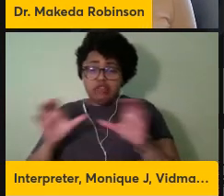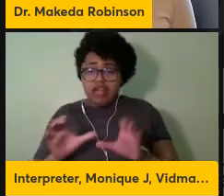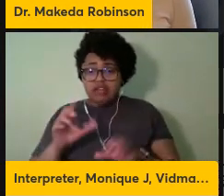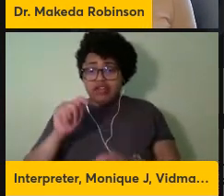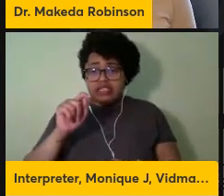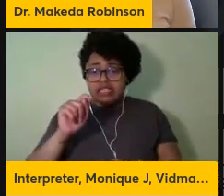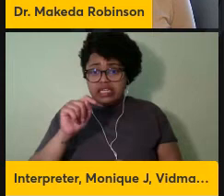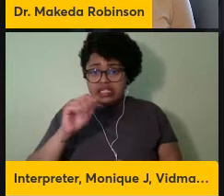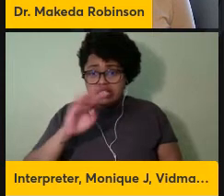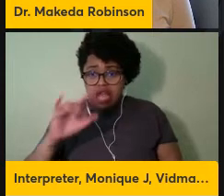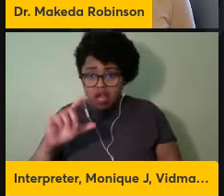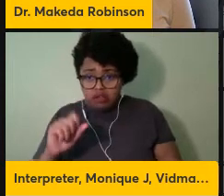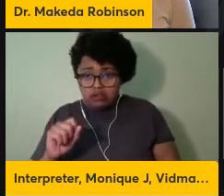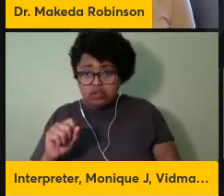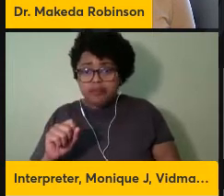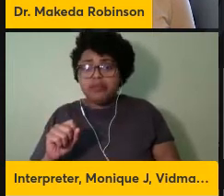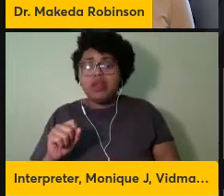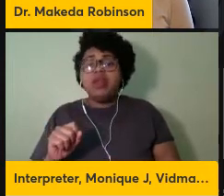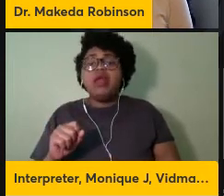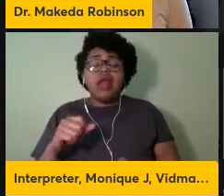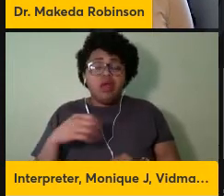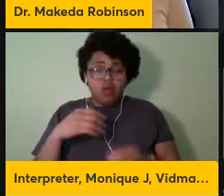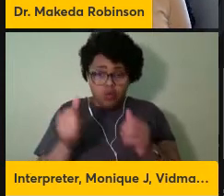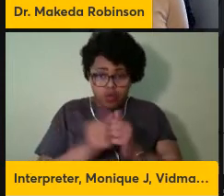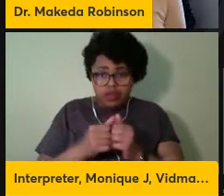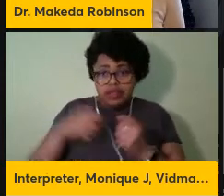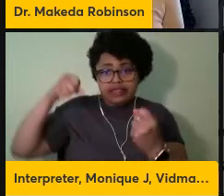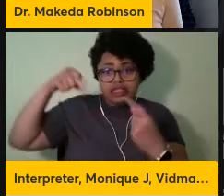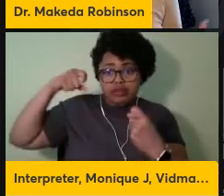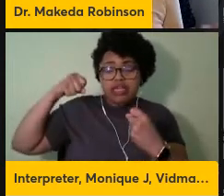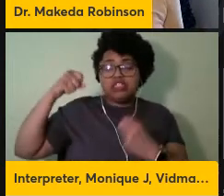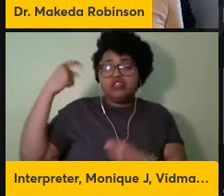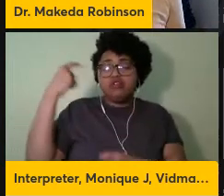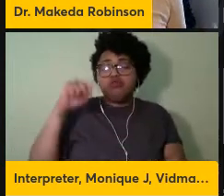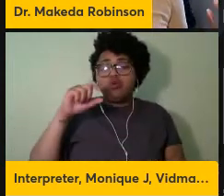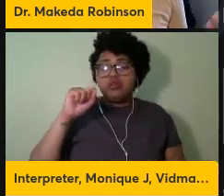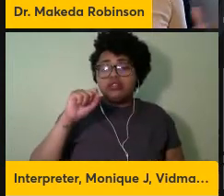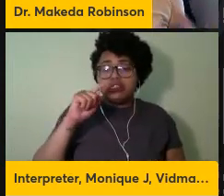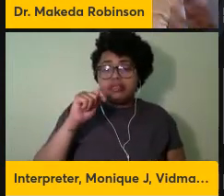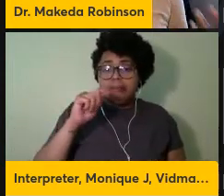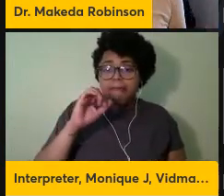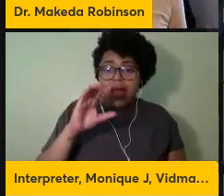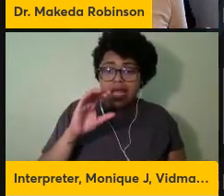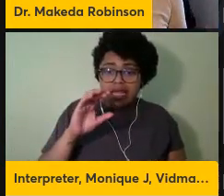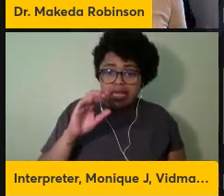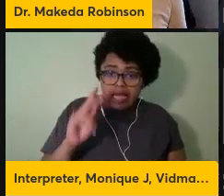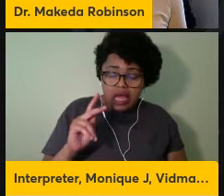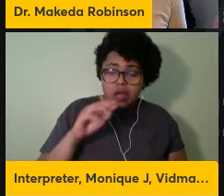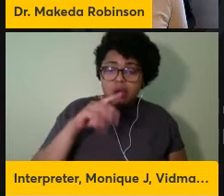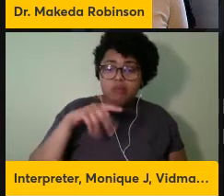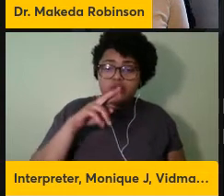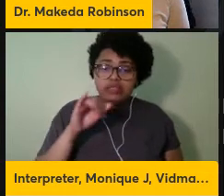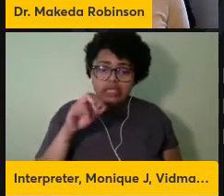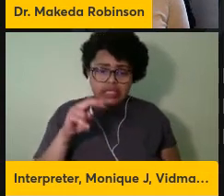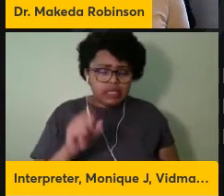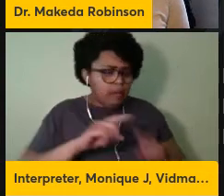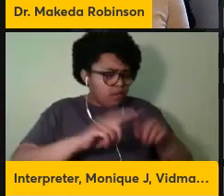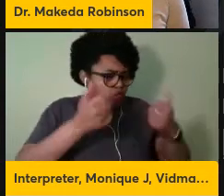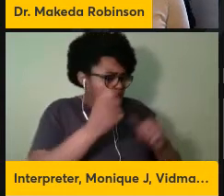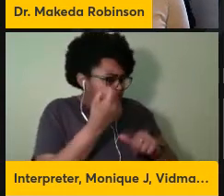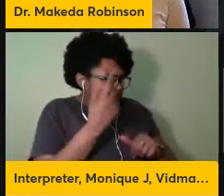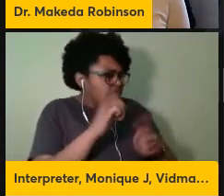after stimulation with spike protein. So given that, I was really interested in understanding how were children able to